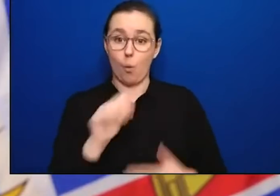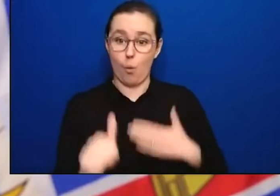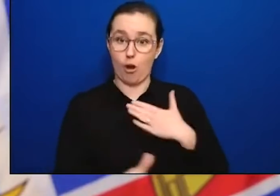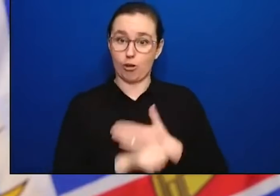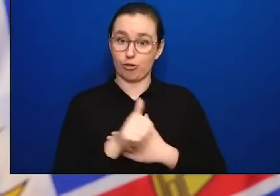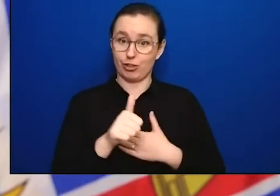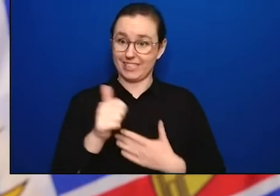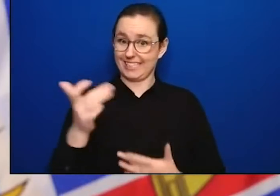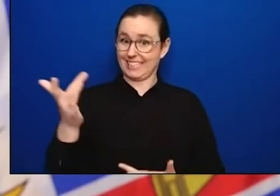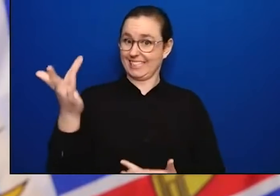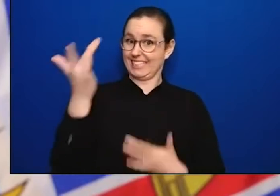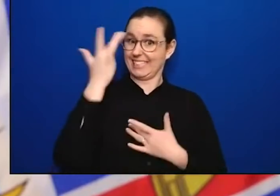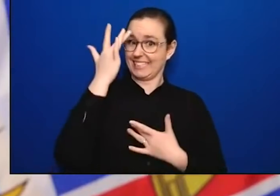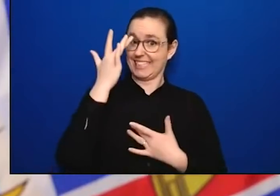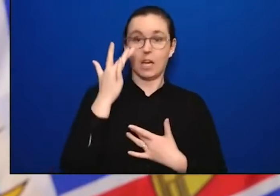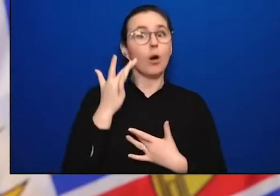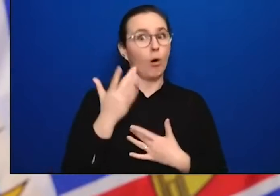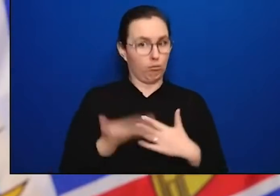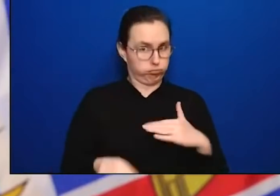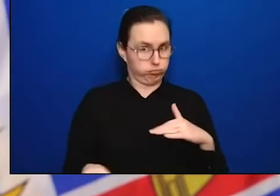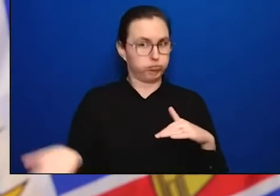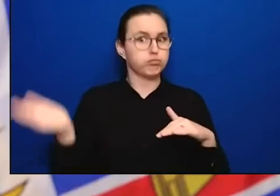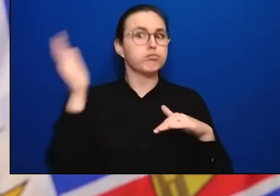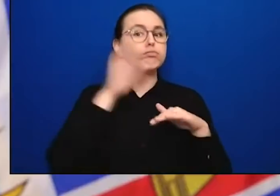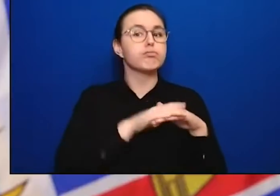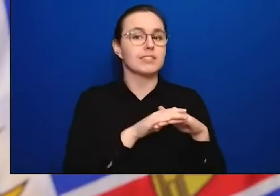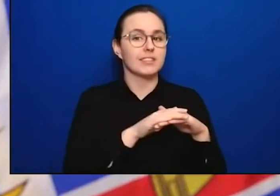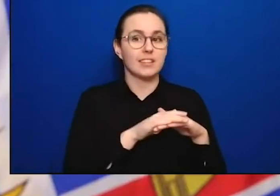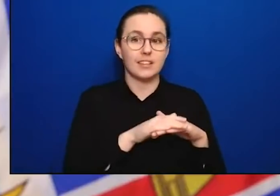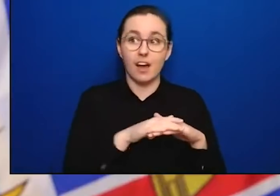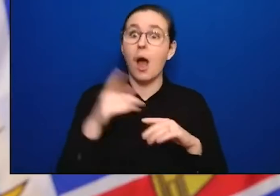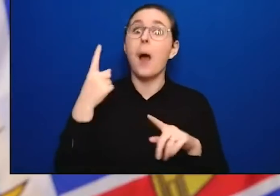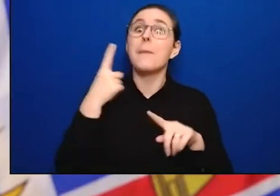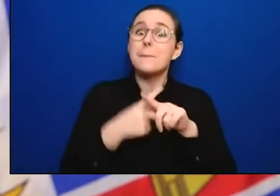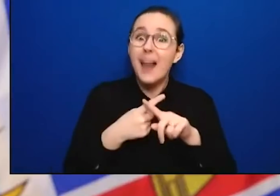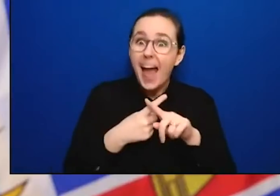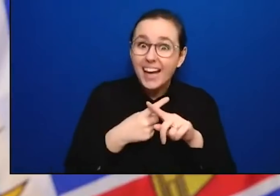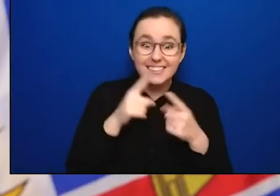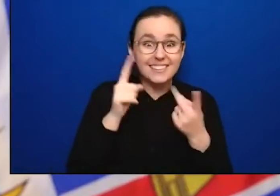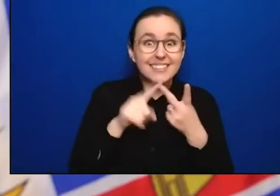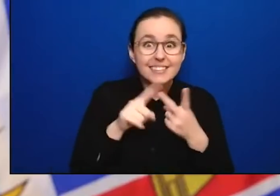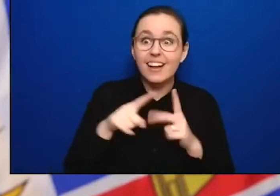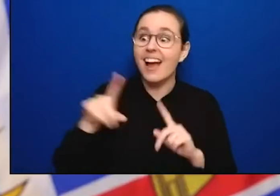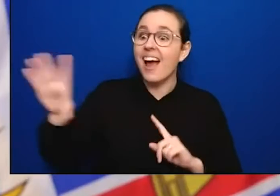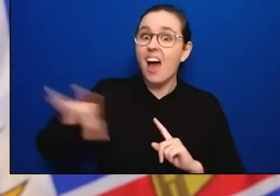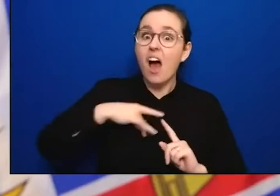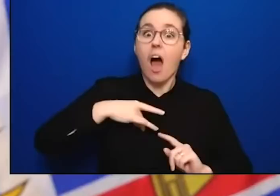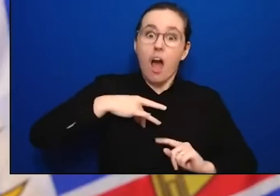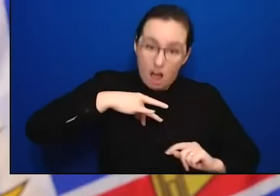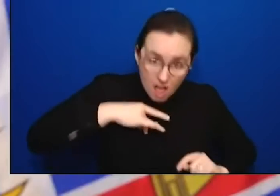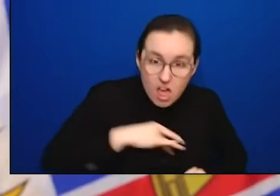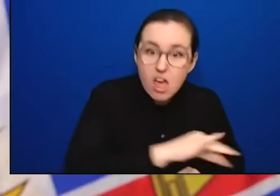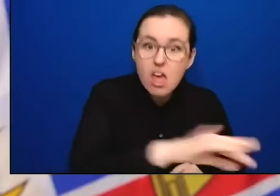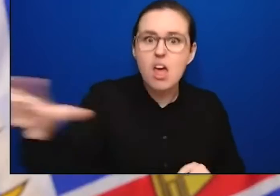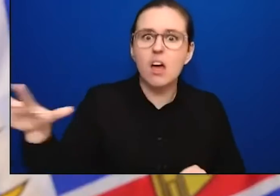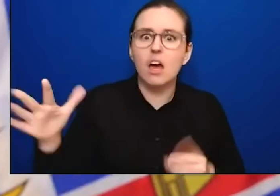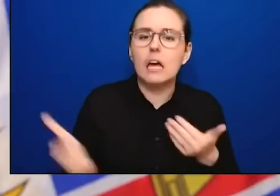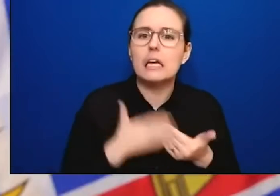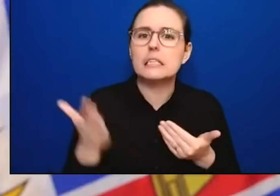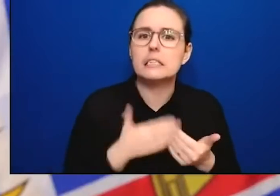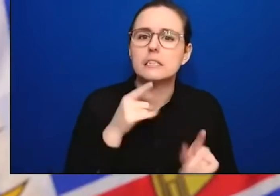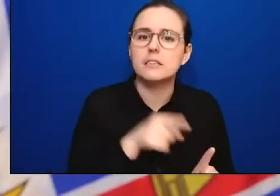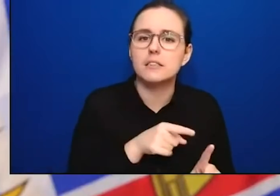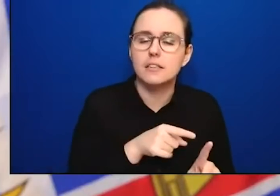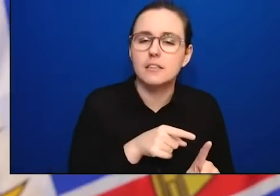amount of virus that's circulating, but also your risk of passing it on to others has gone up. So we still see